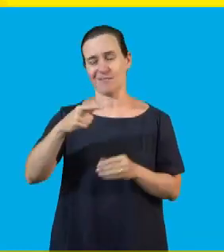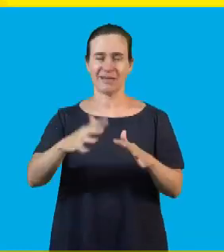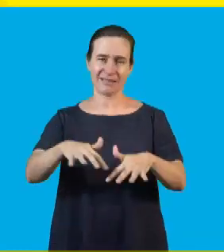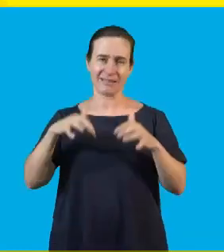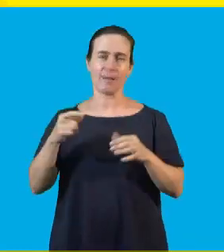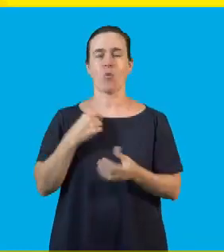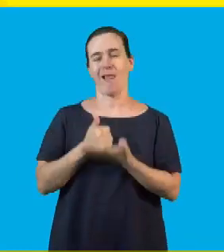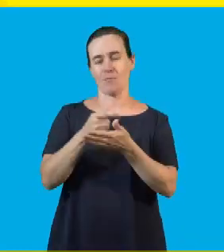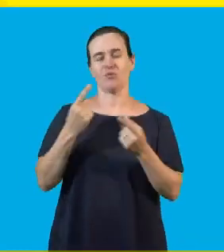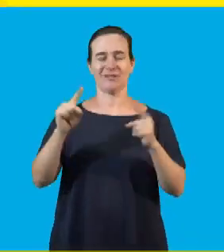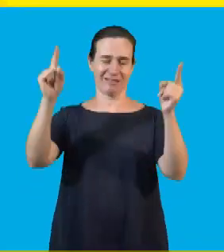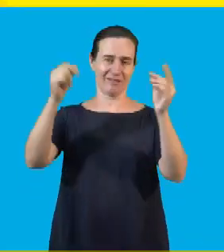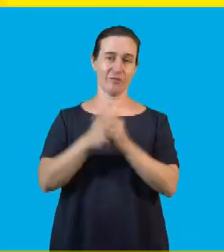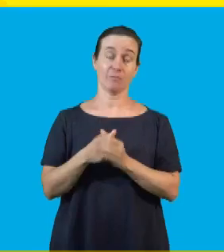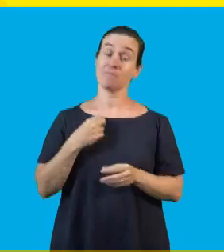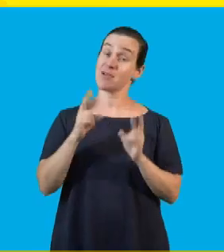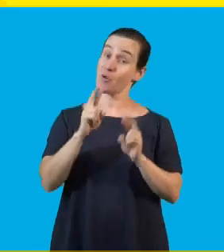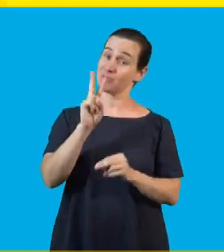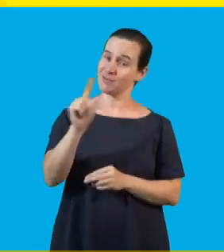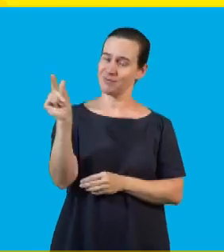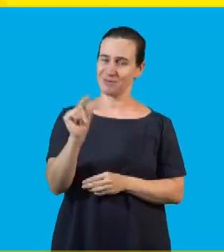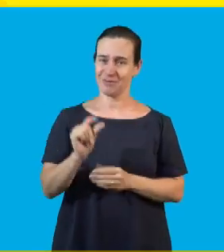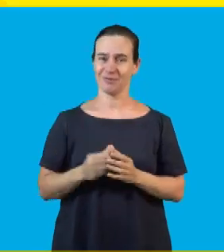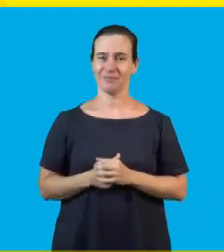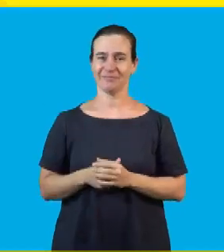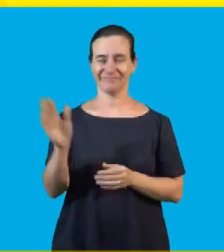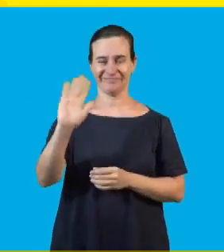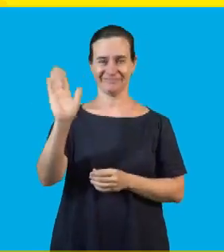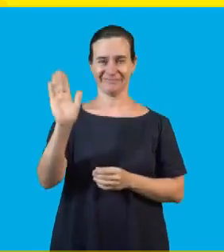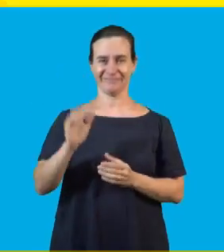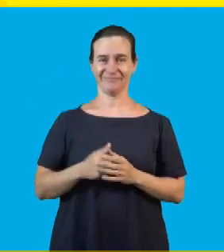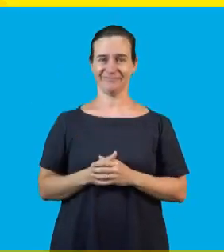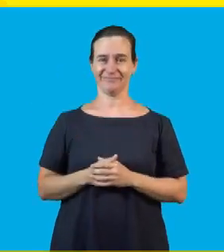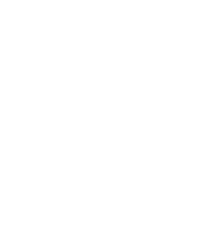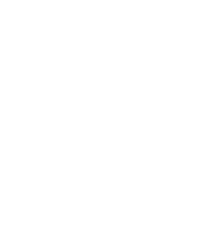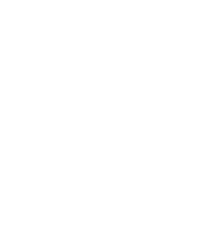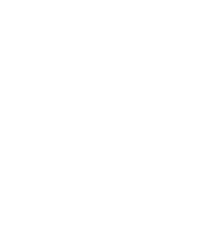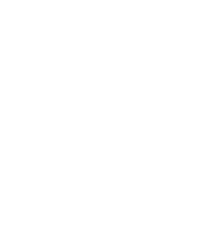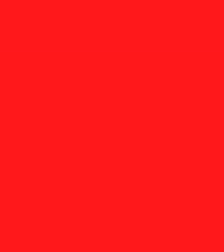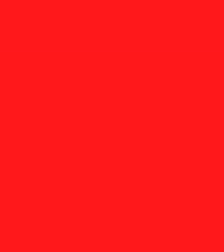and that it will bring you great success. I hope to see you very soon. Goodbye.